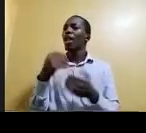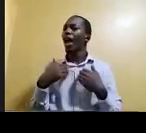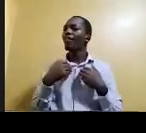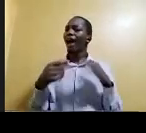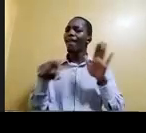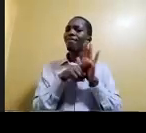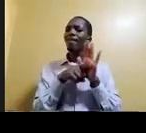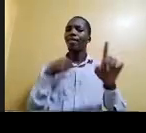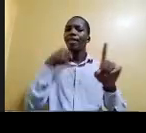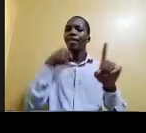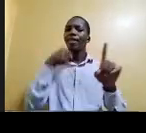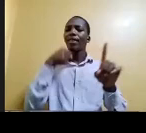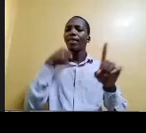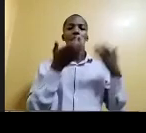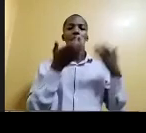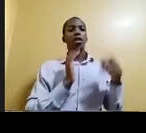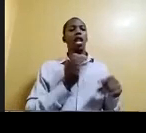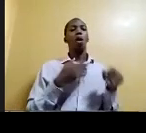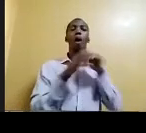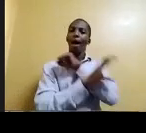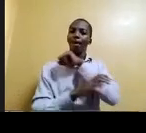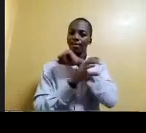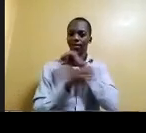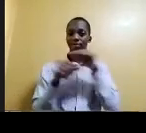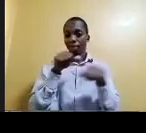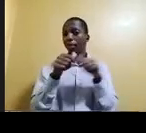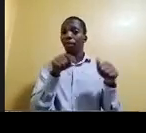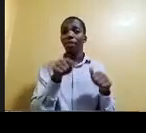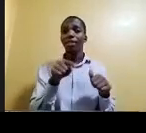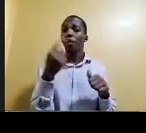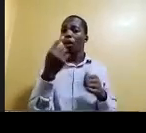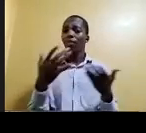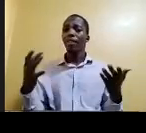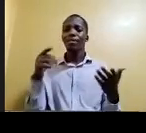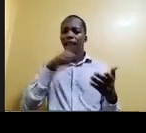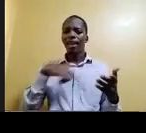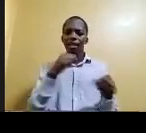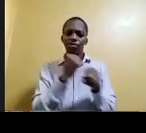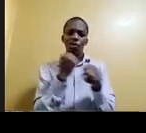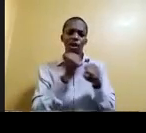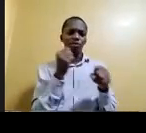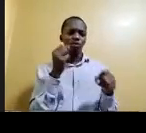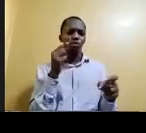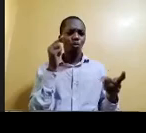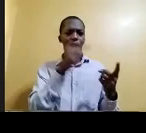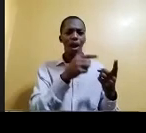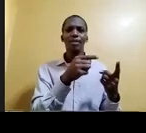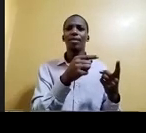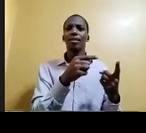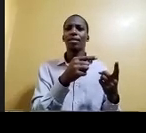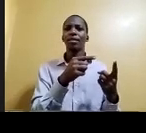our countries. In this regards, one of the things that we're really working towards and based in the